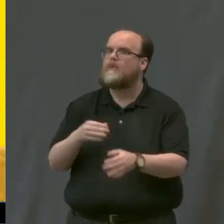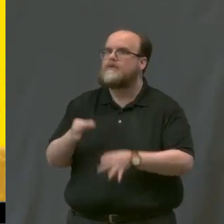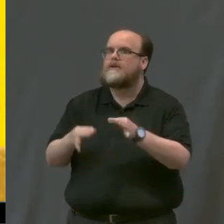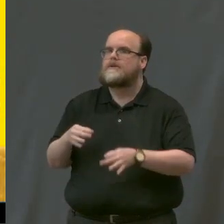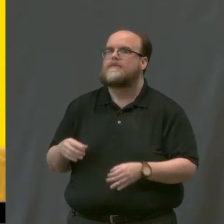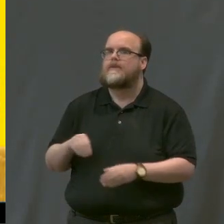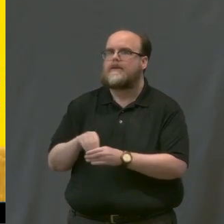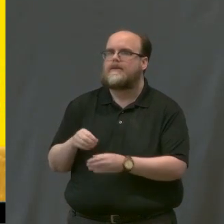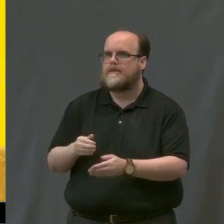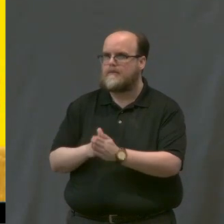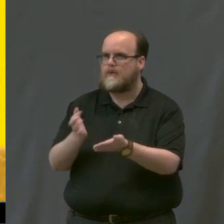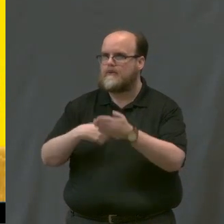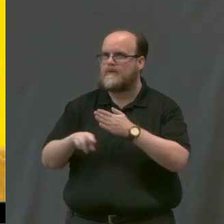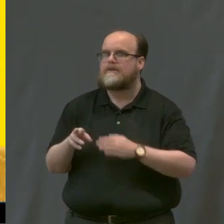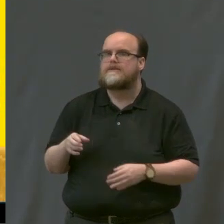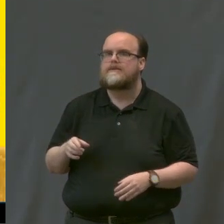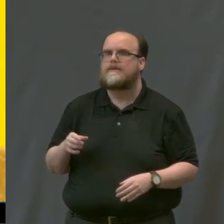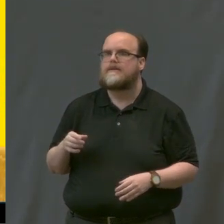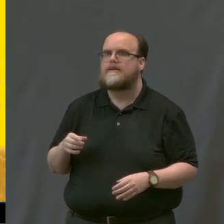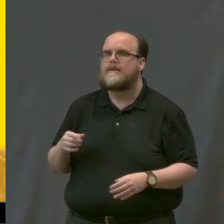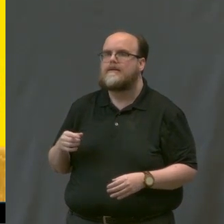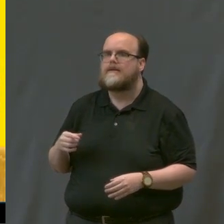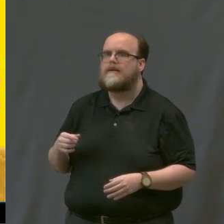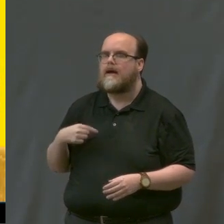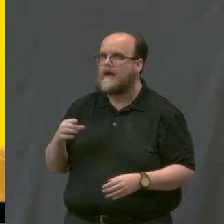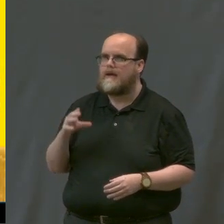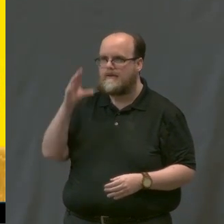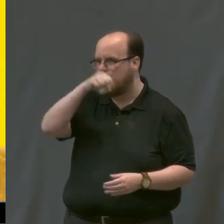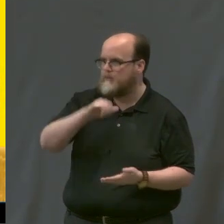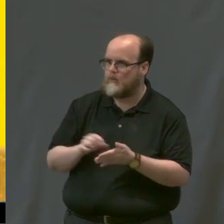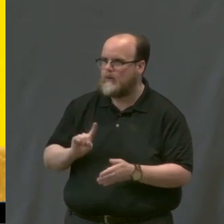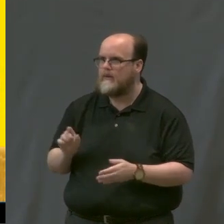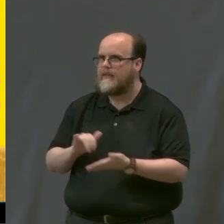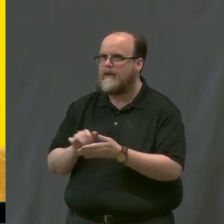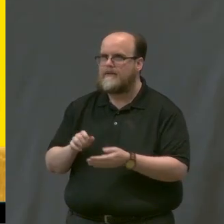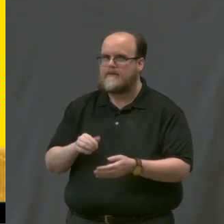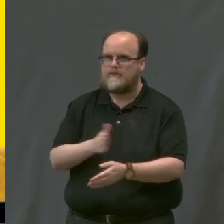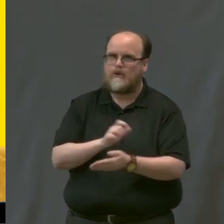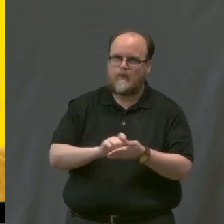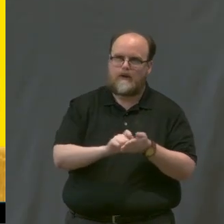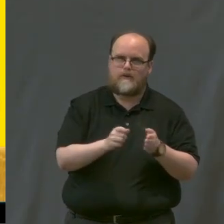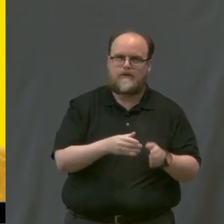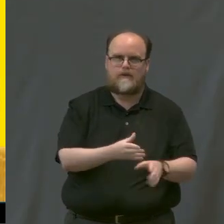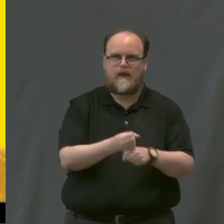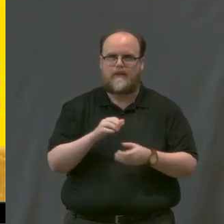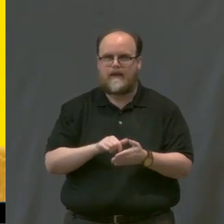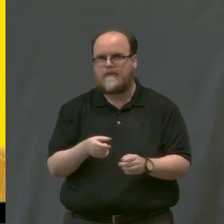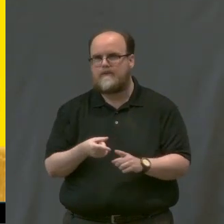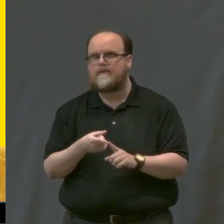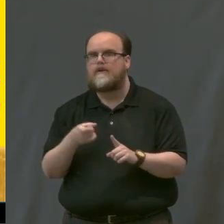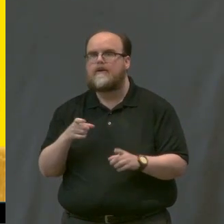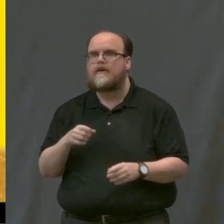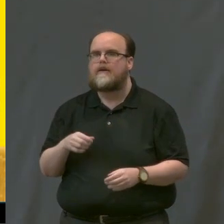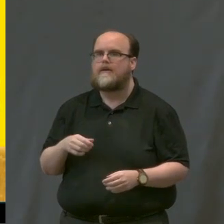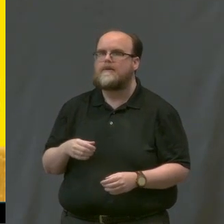the book of Revelation, I assume this is where this author gets this from. It's actually quite ingenious what he